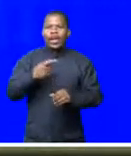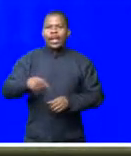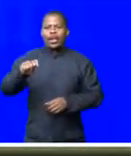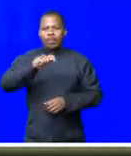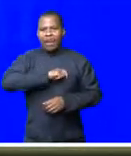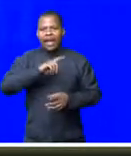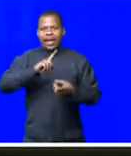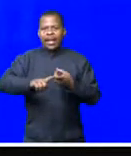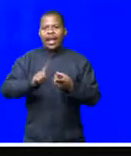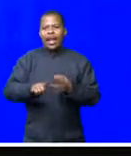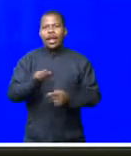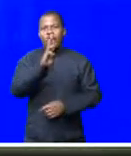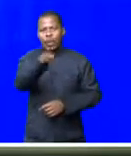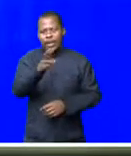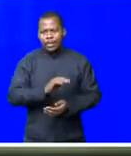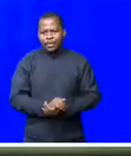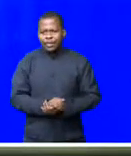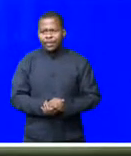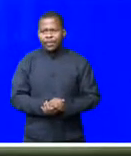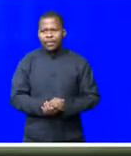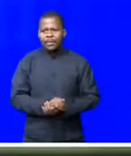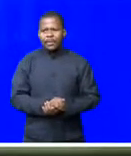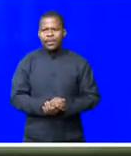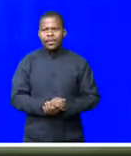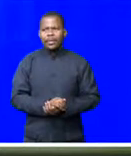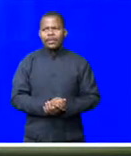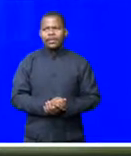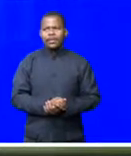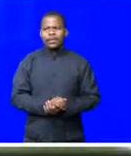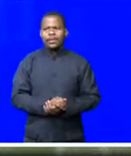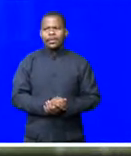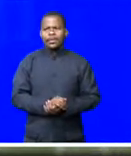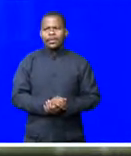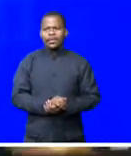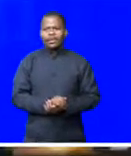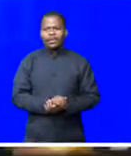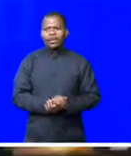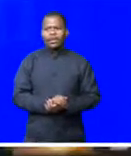umsakade eSwatini TV kutemidlalo ngilinda Dlamini kanzi titfombe tibuya kuye fakuthi.